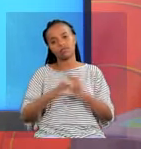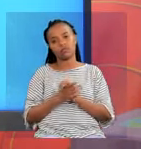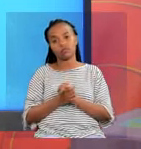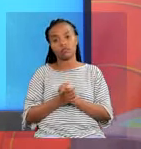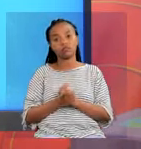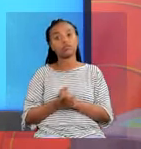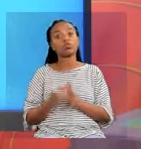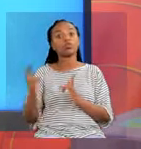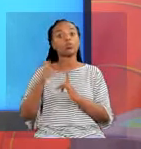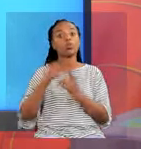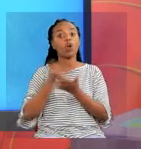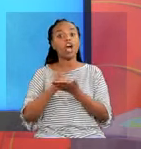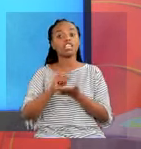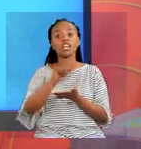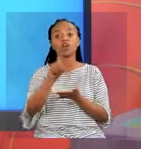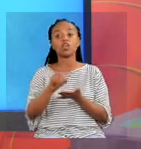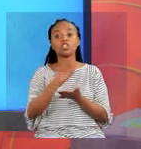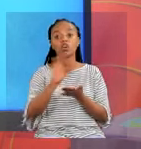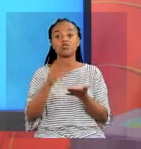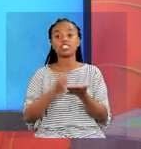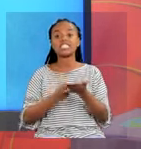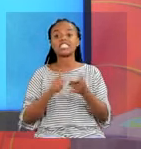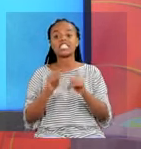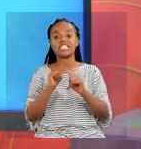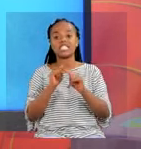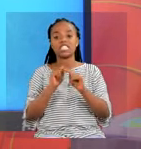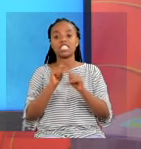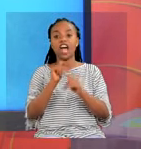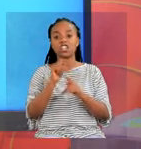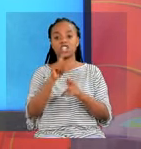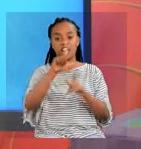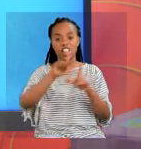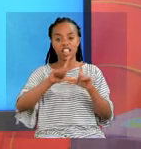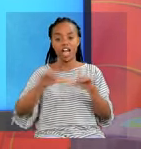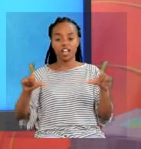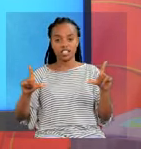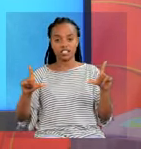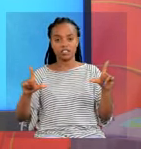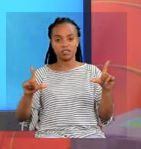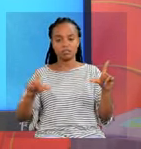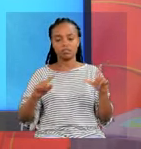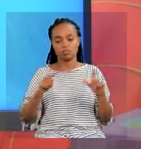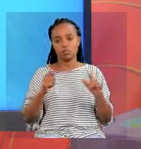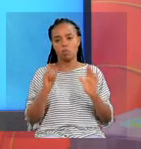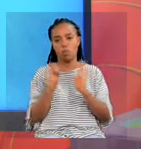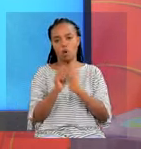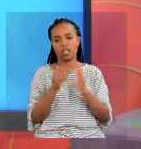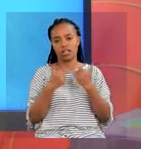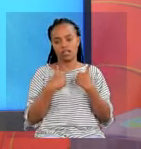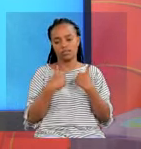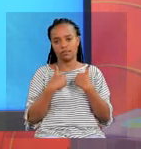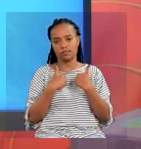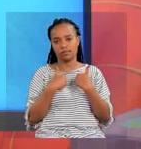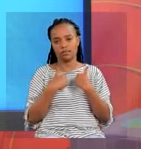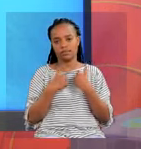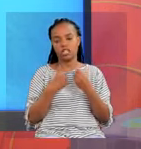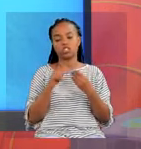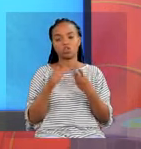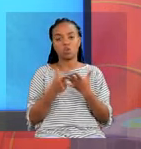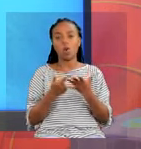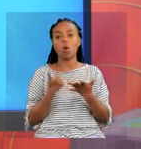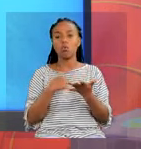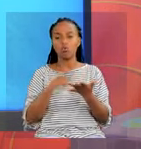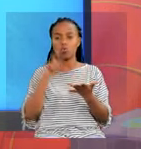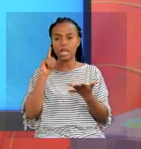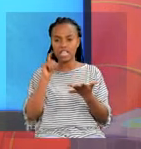To write the equation of this tangent line, we have a point. This line passes through this point. So we